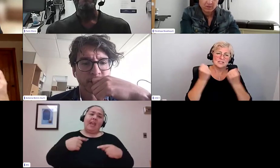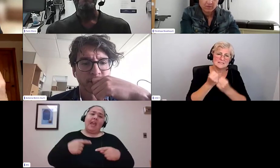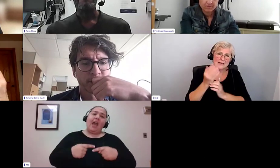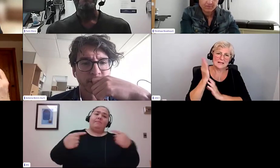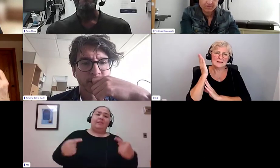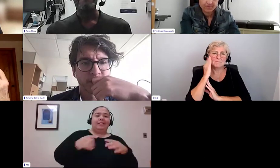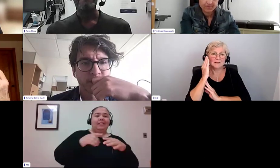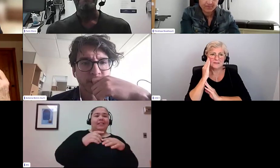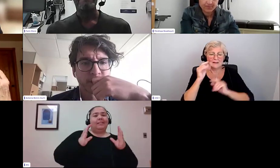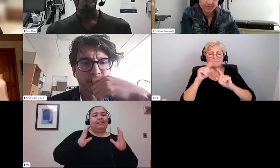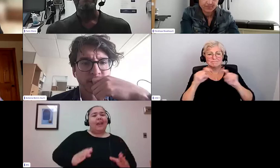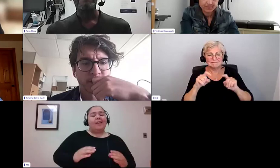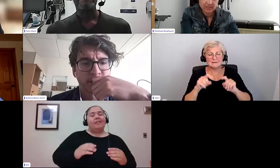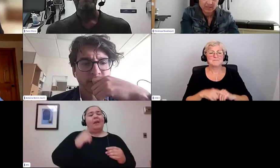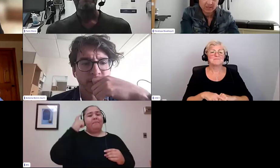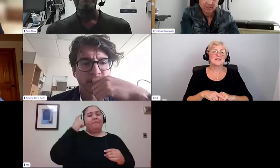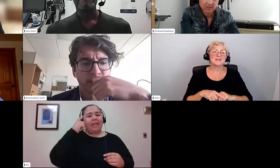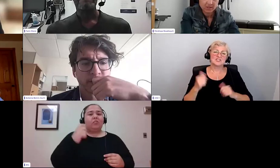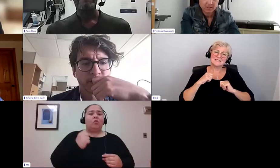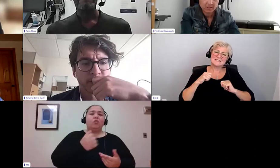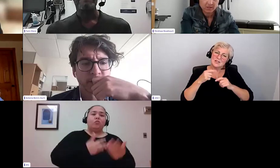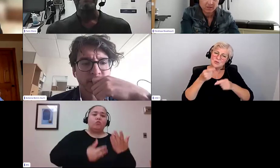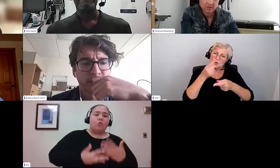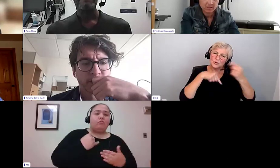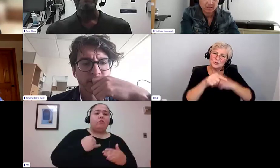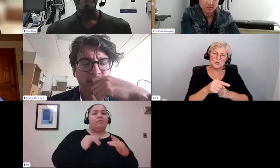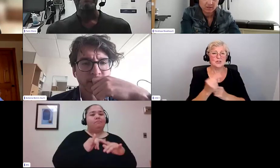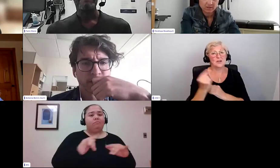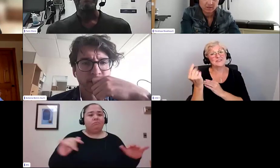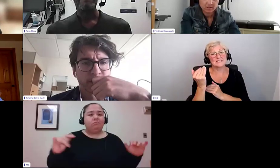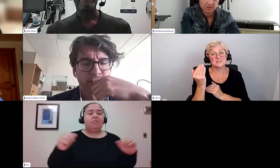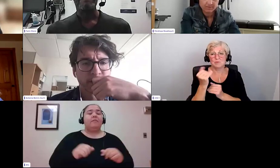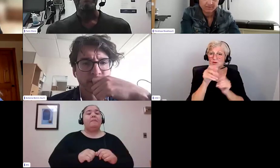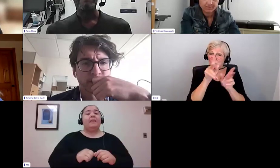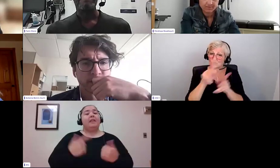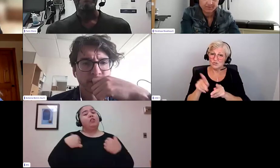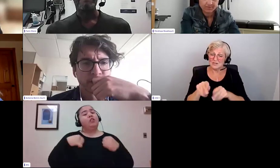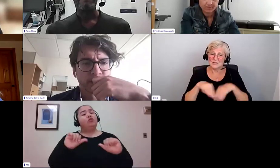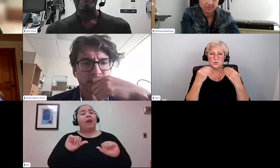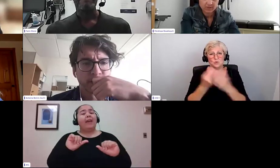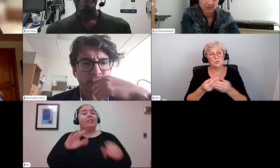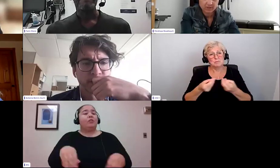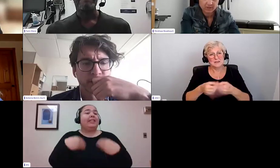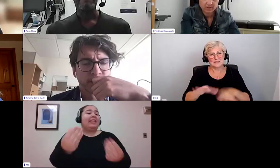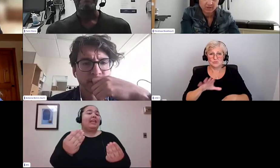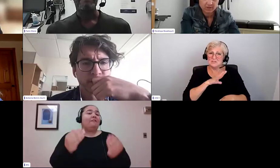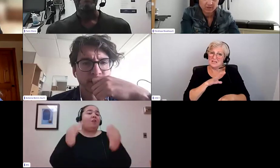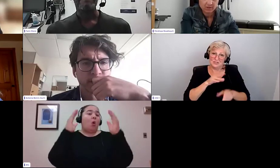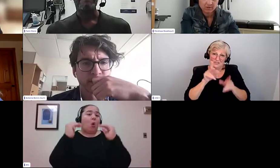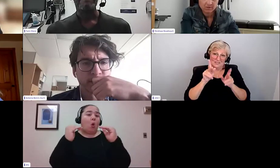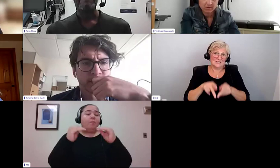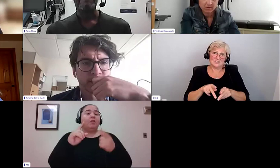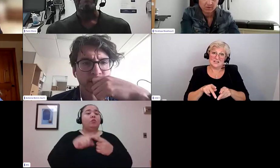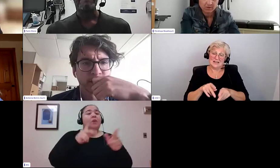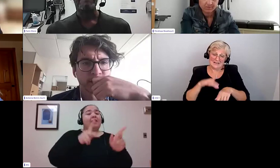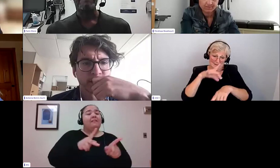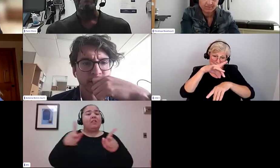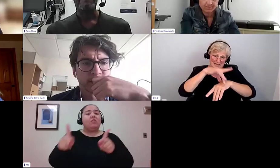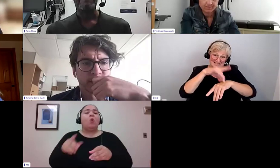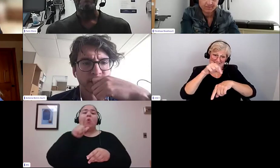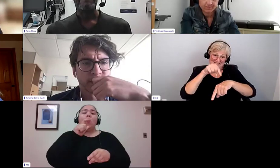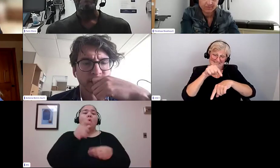etc. To try and give back some hope to these individuals who've lost everything. For